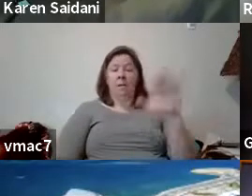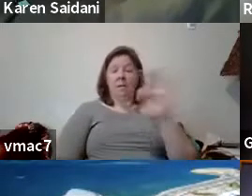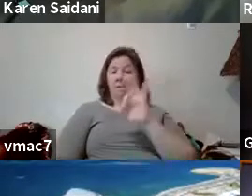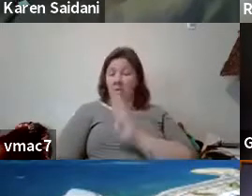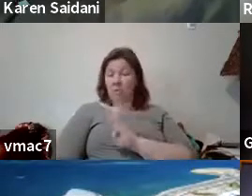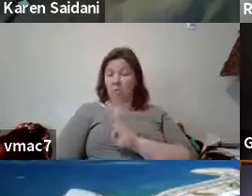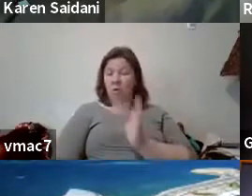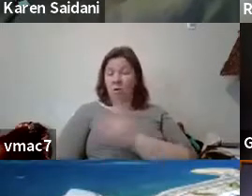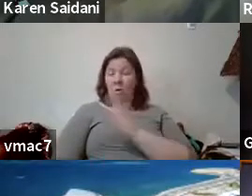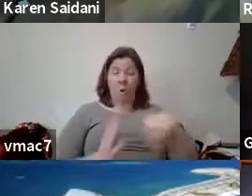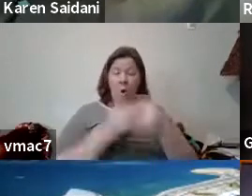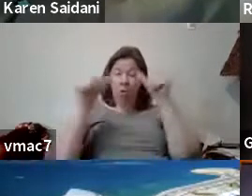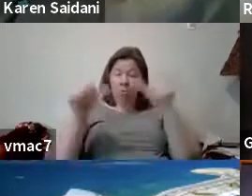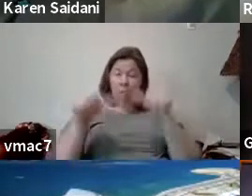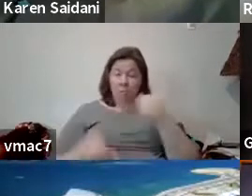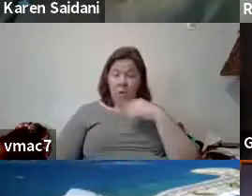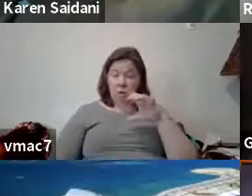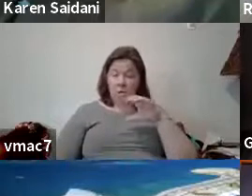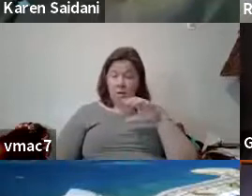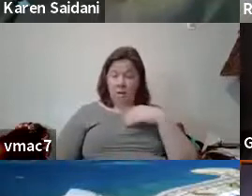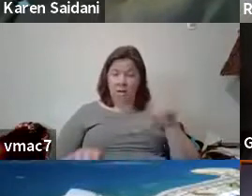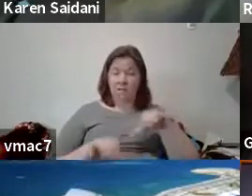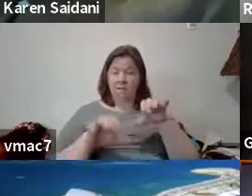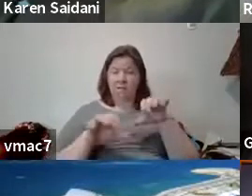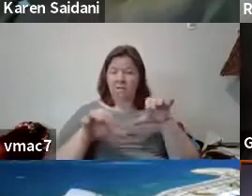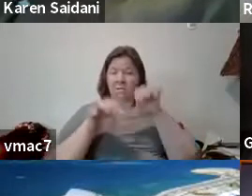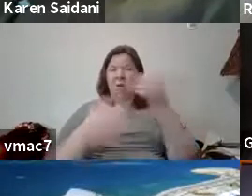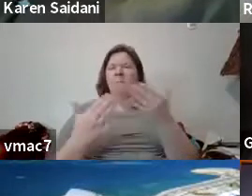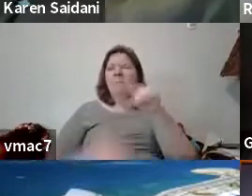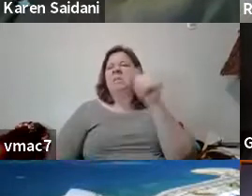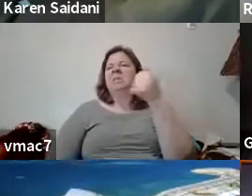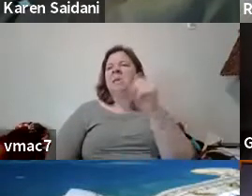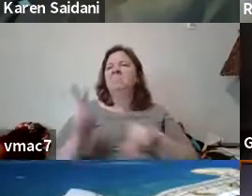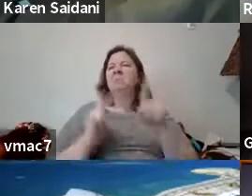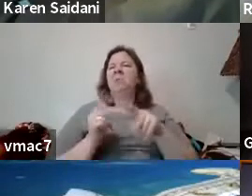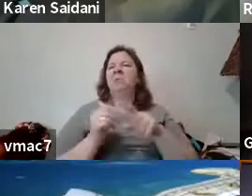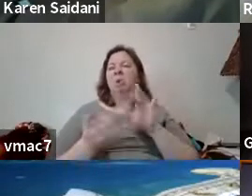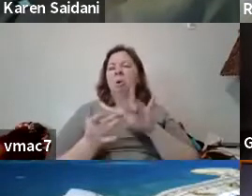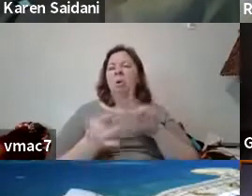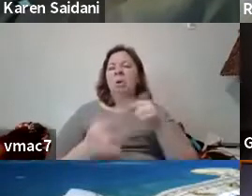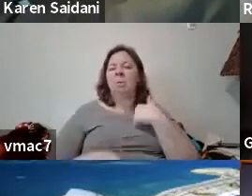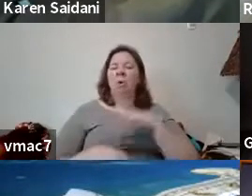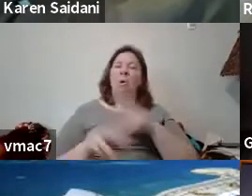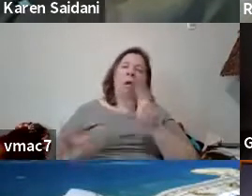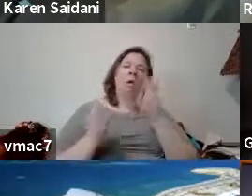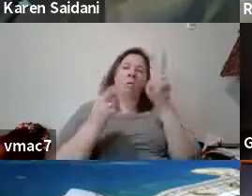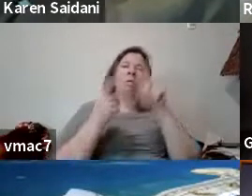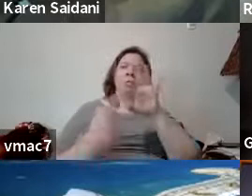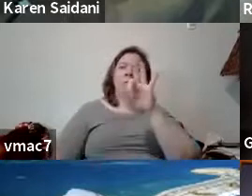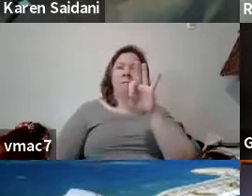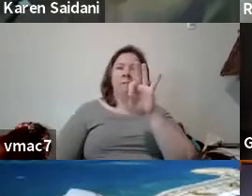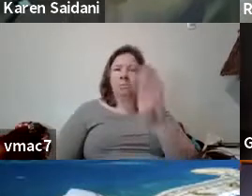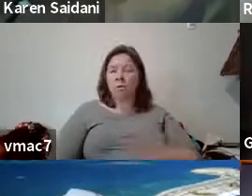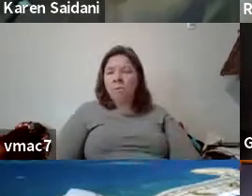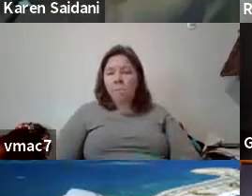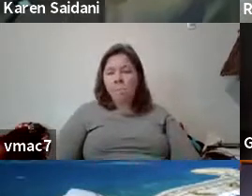out of all the posts that I've done, I think I've gotten maybe 10 people that signed up with me through Facebook. And